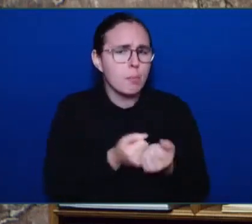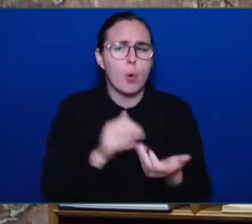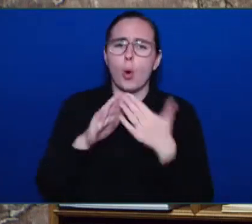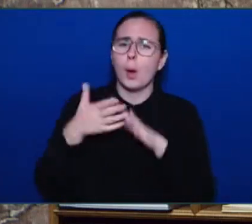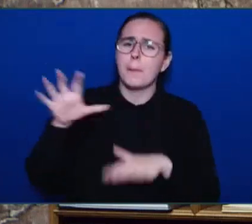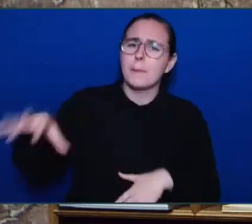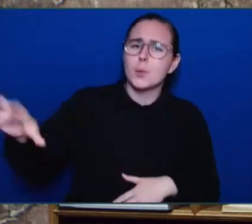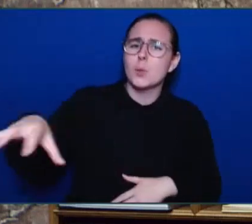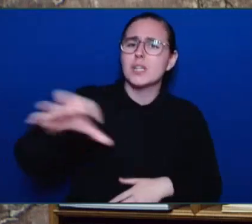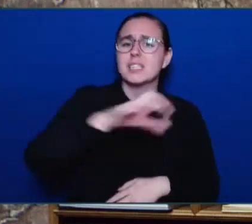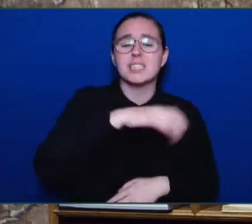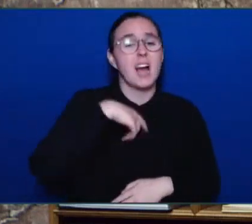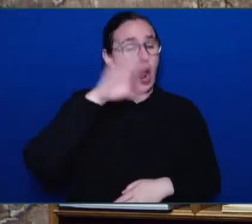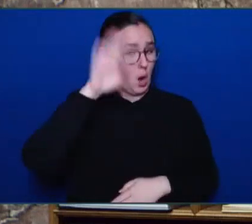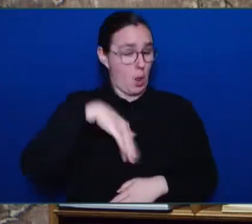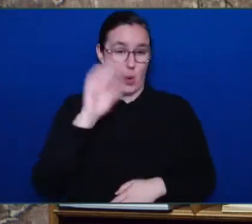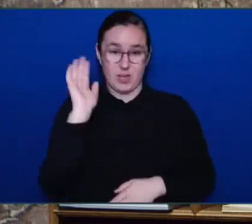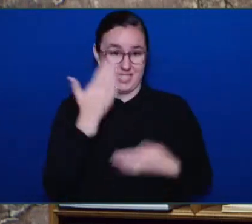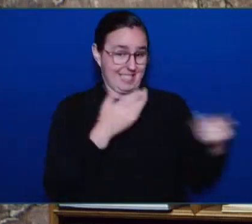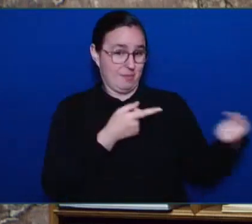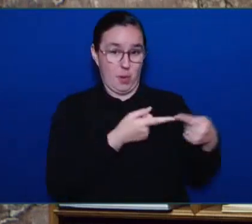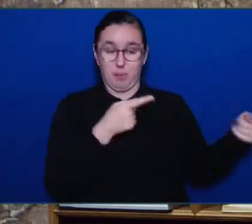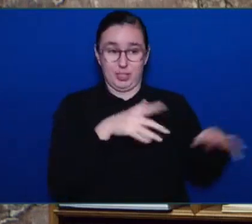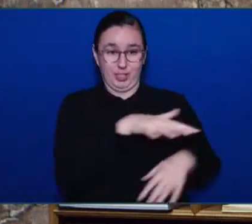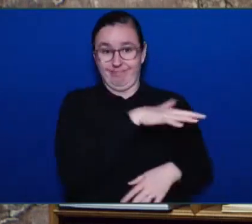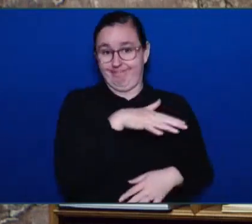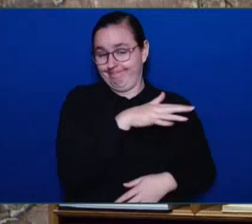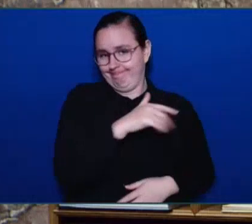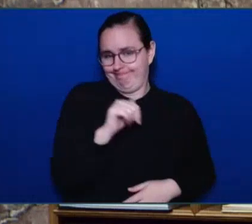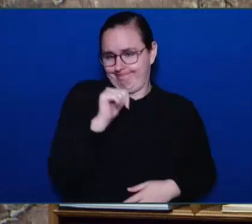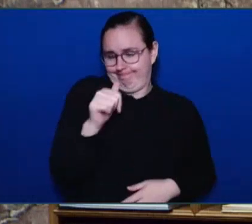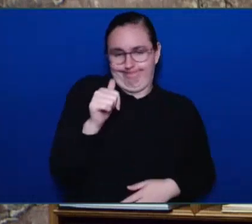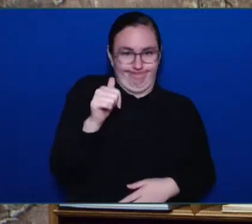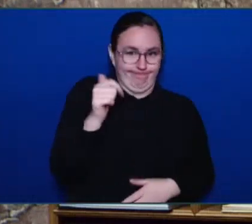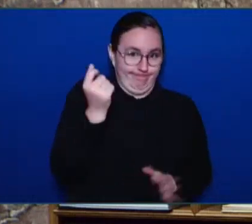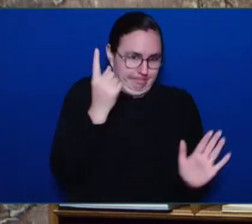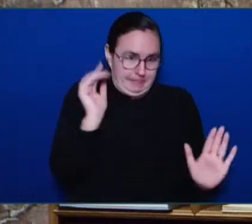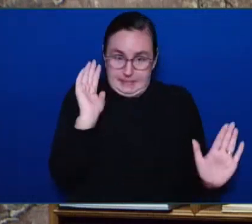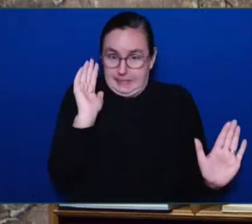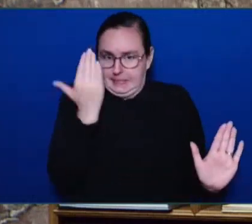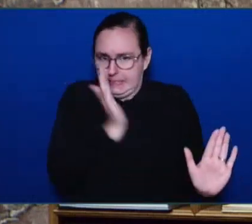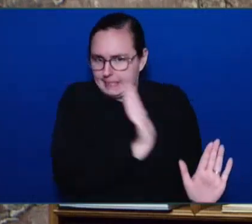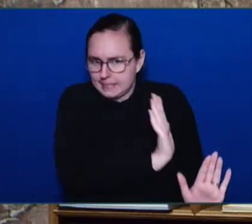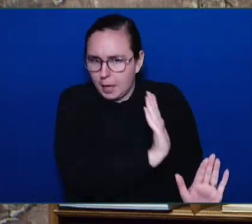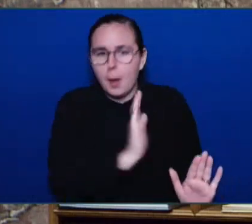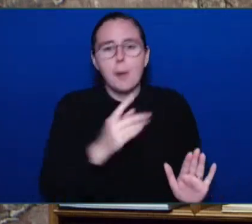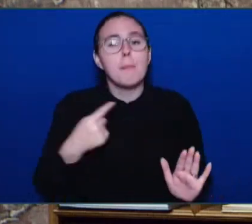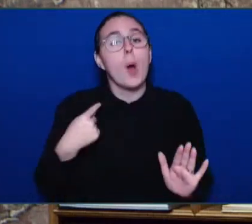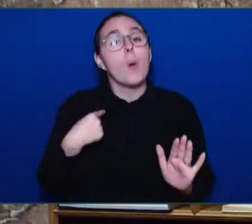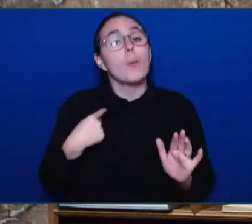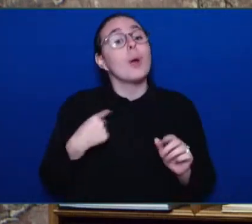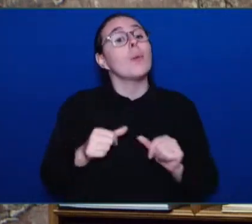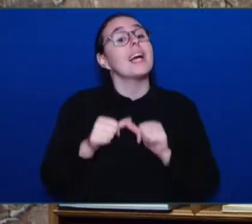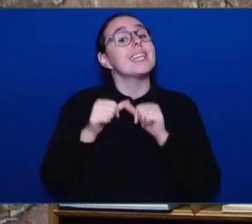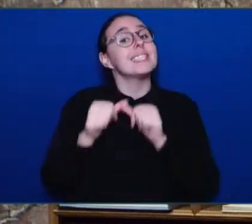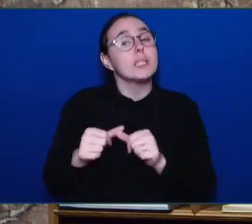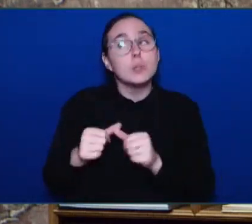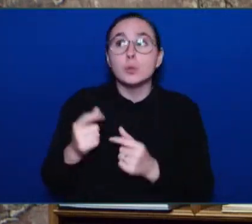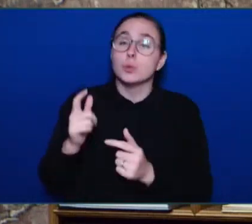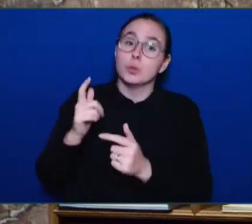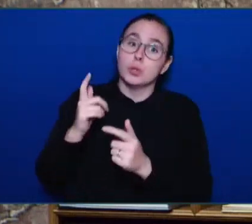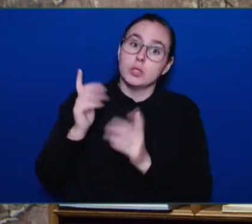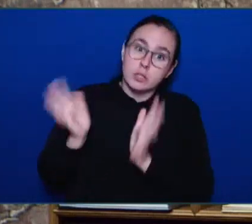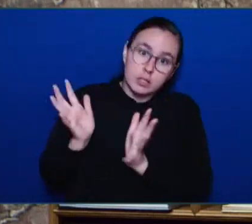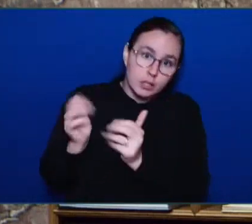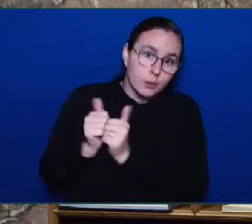Speaker, but we will also continue to work with the federal government, who has responsibility for the criminal code of this country, which